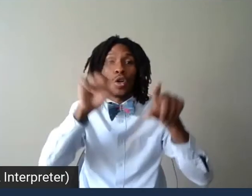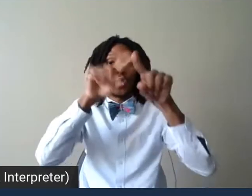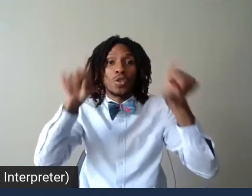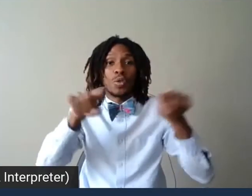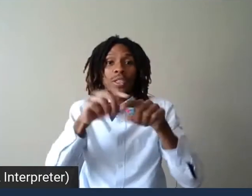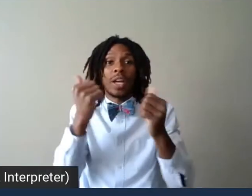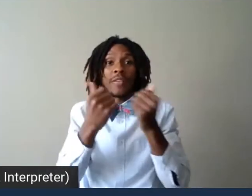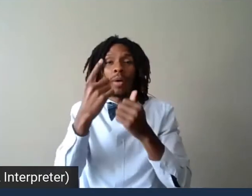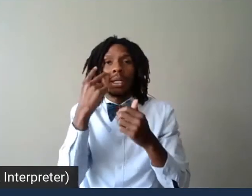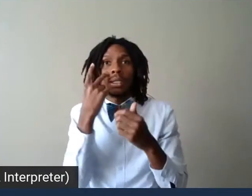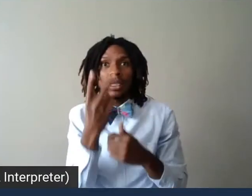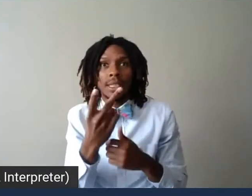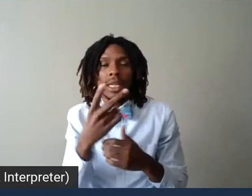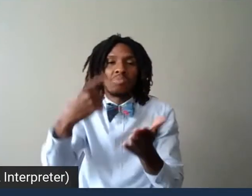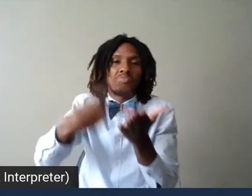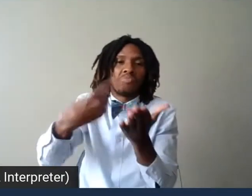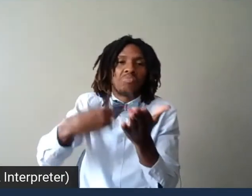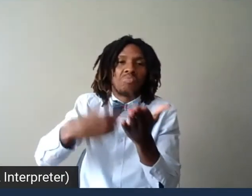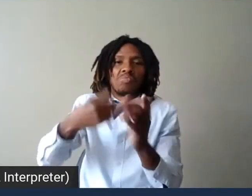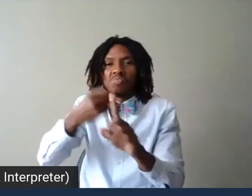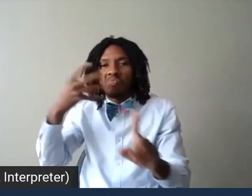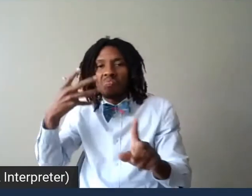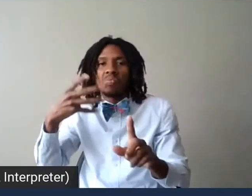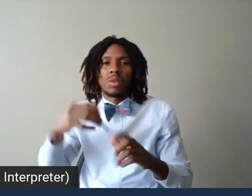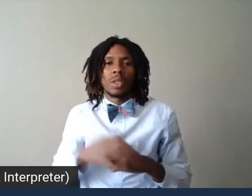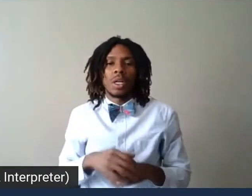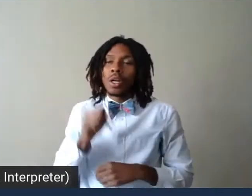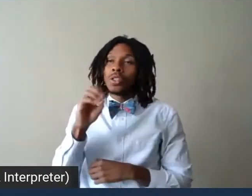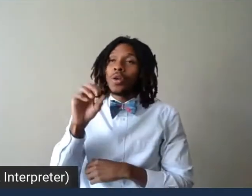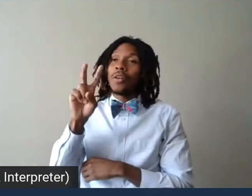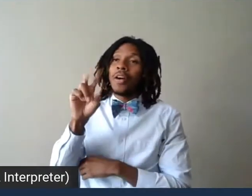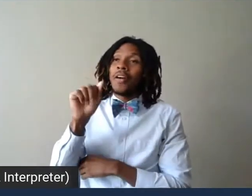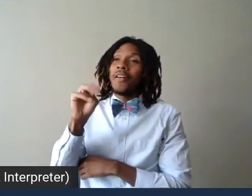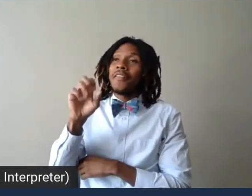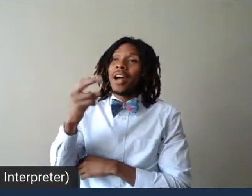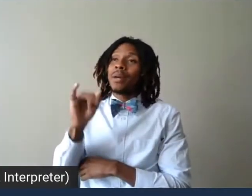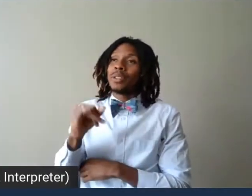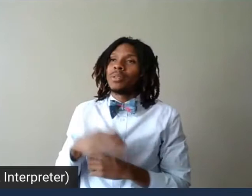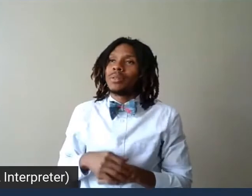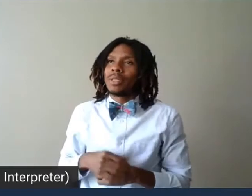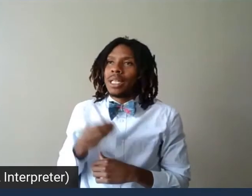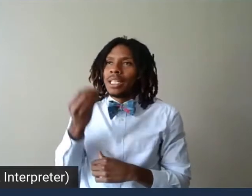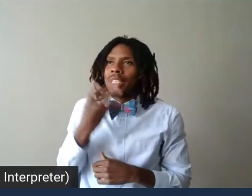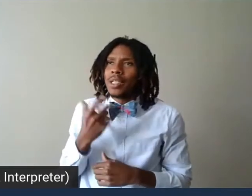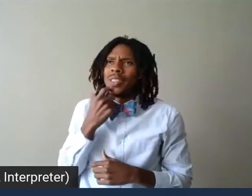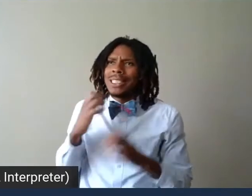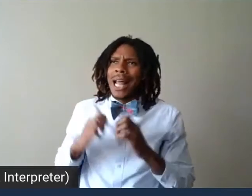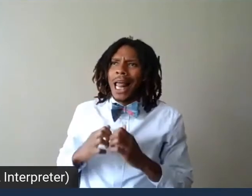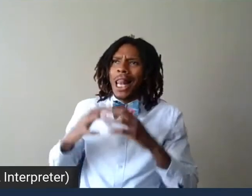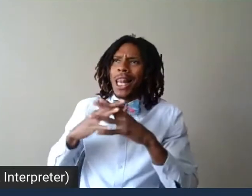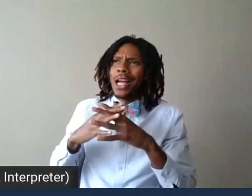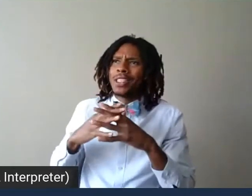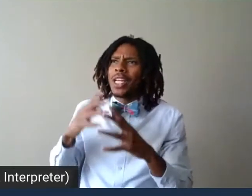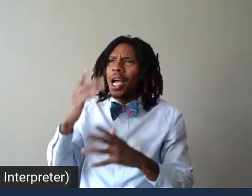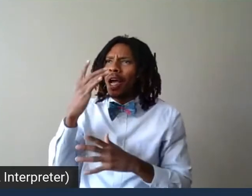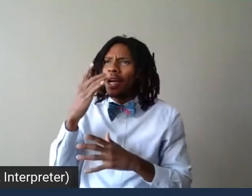see it and we'll talk about it. So, Vamshi, tell us what has just launched and why customers